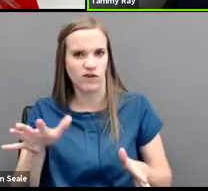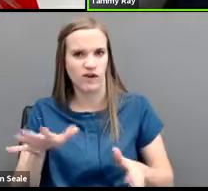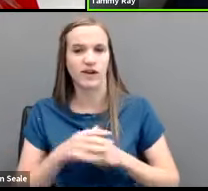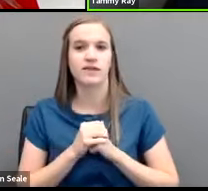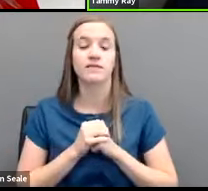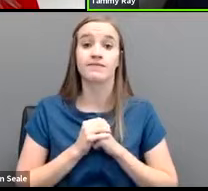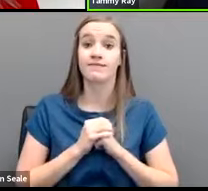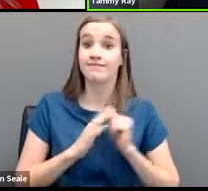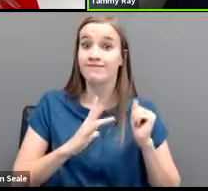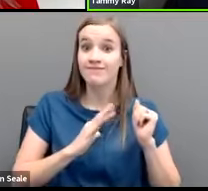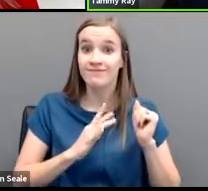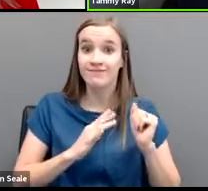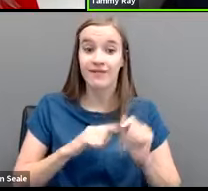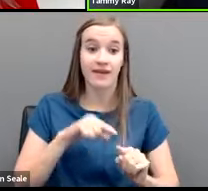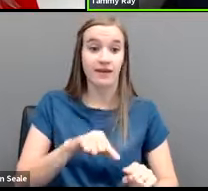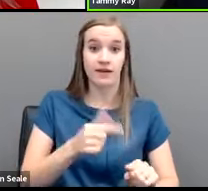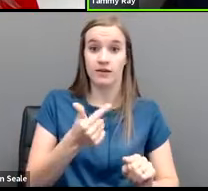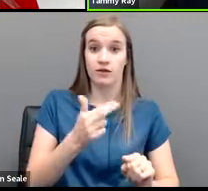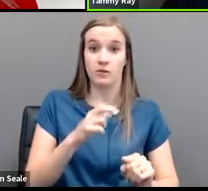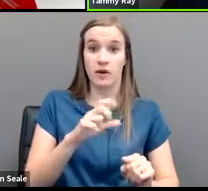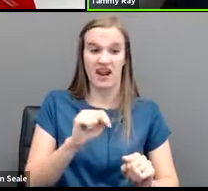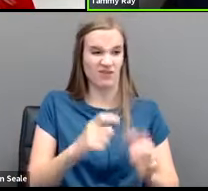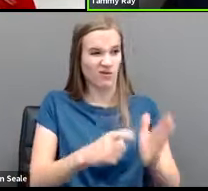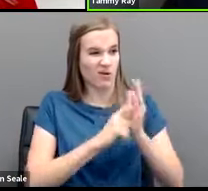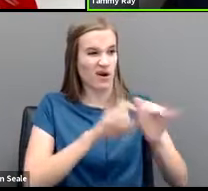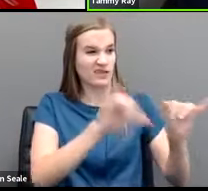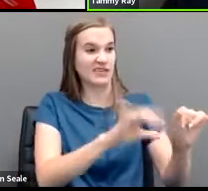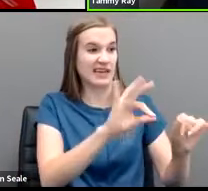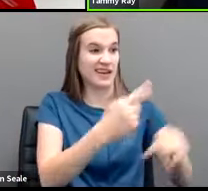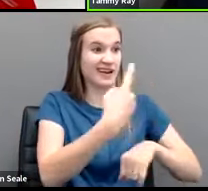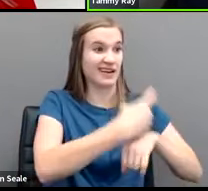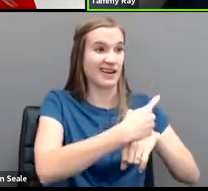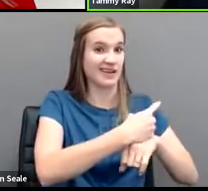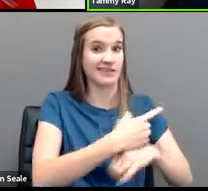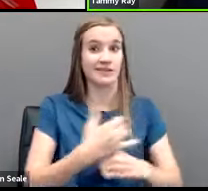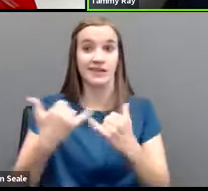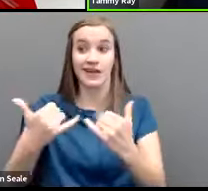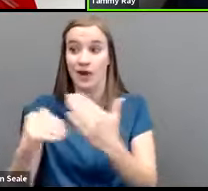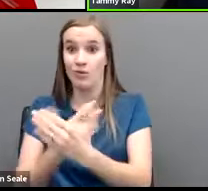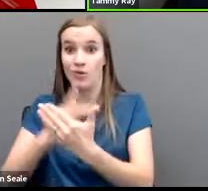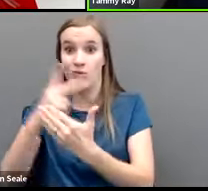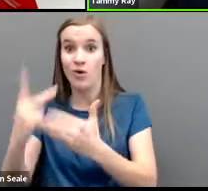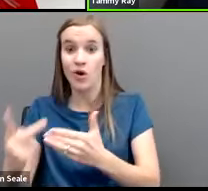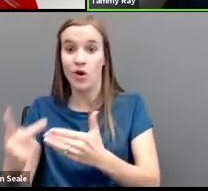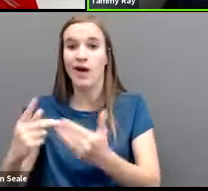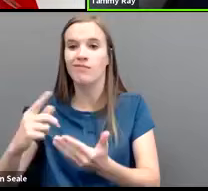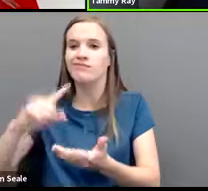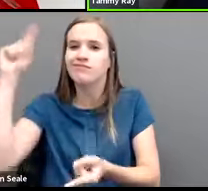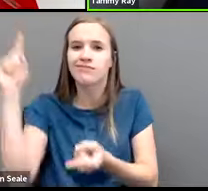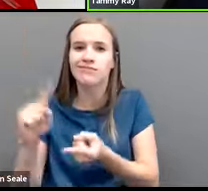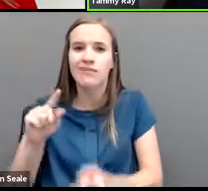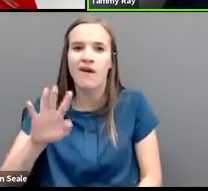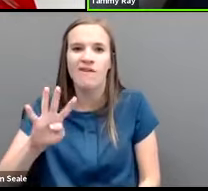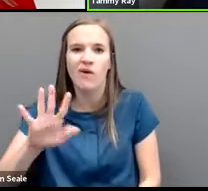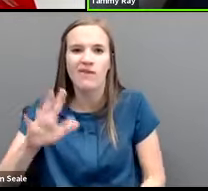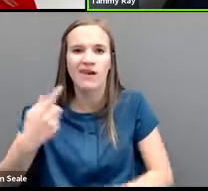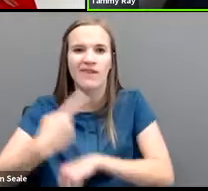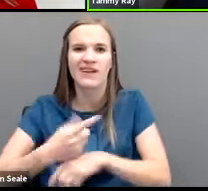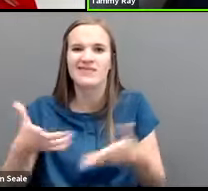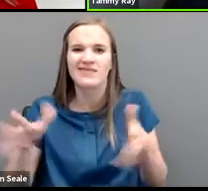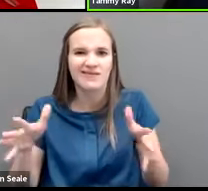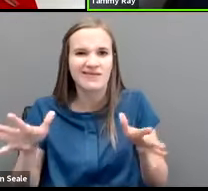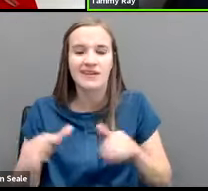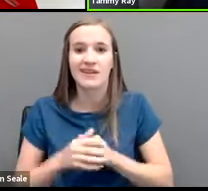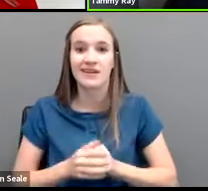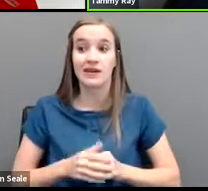that amount of stay, length of stay, and that was really the biggest barrier for a lot of participants to take